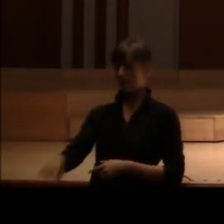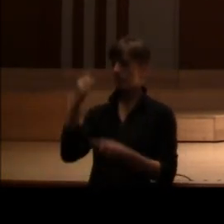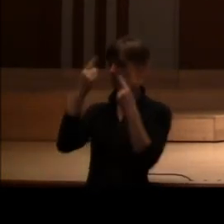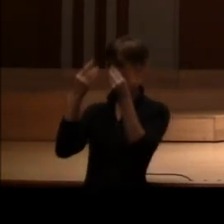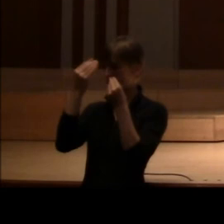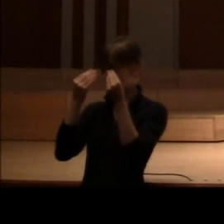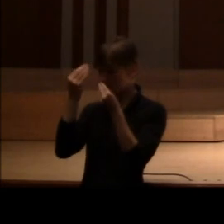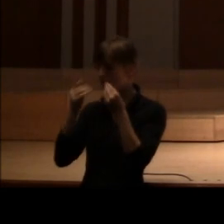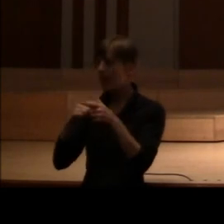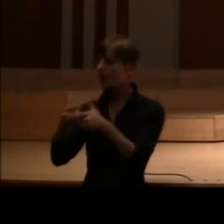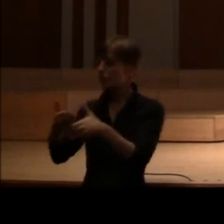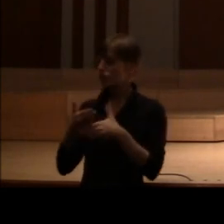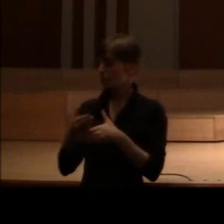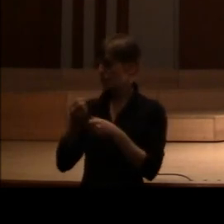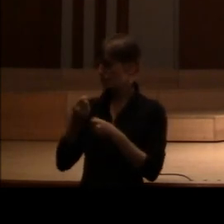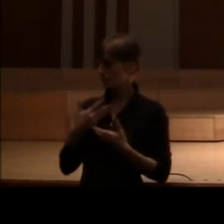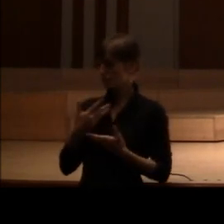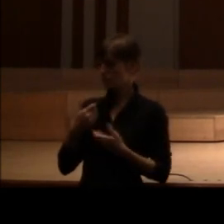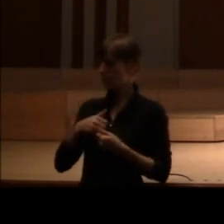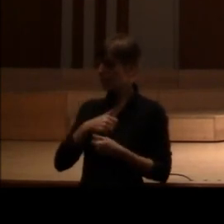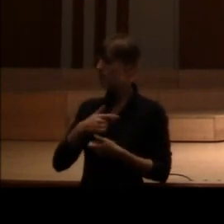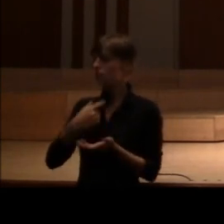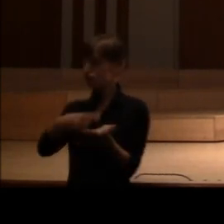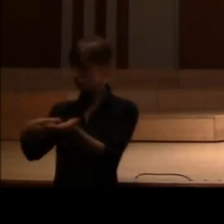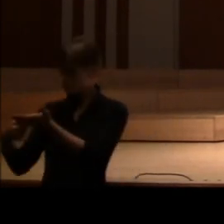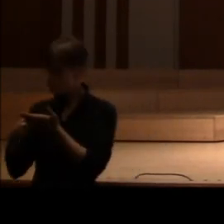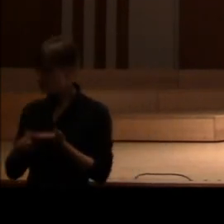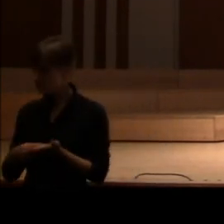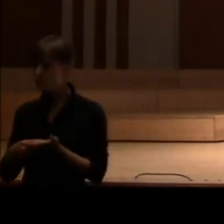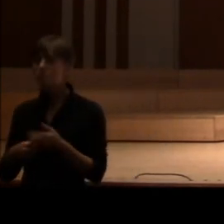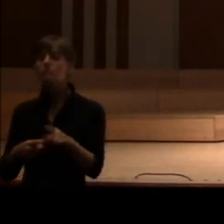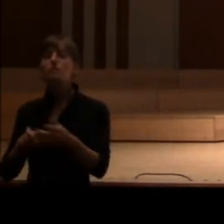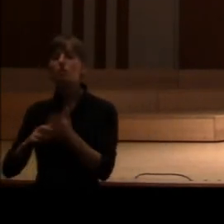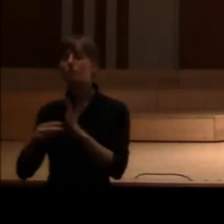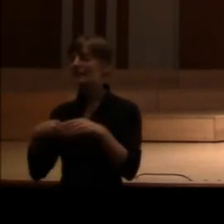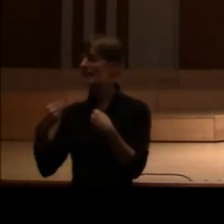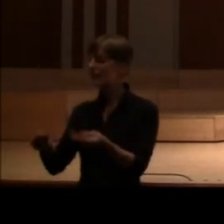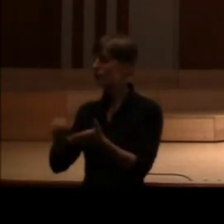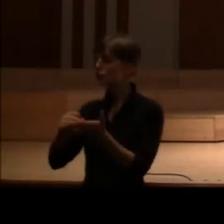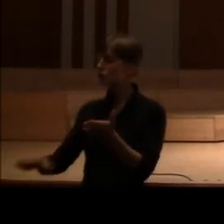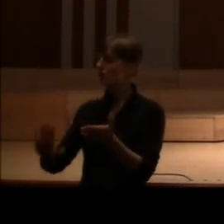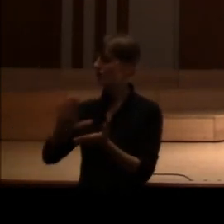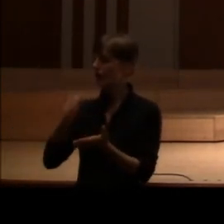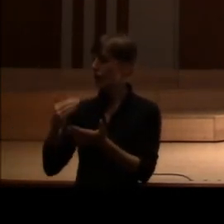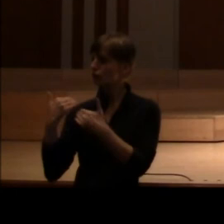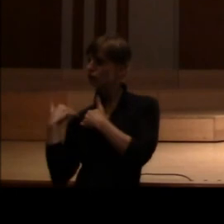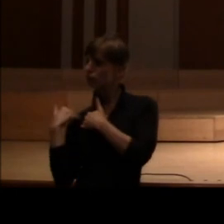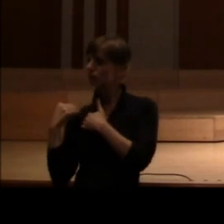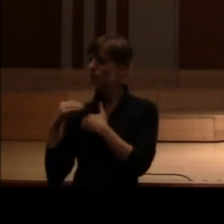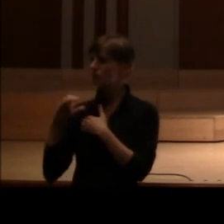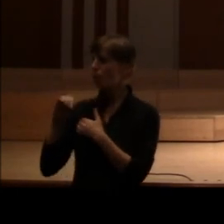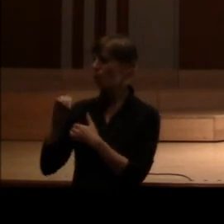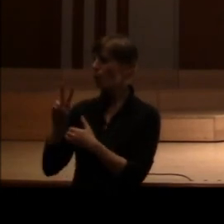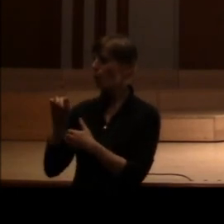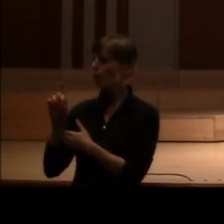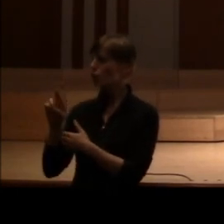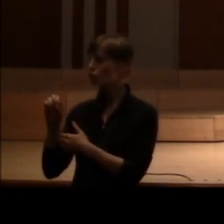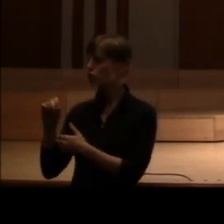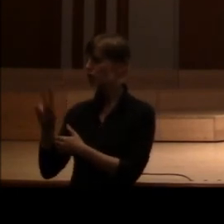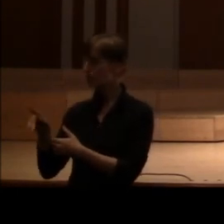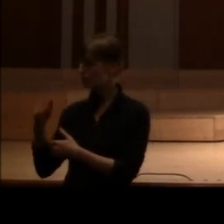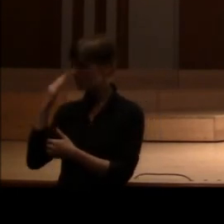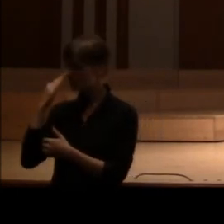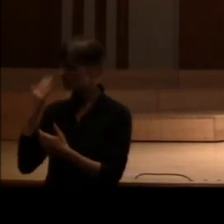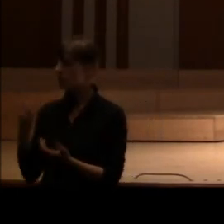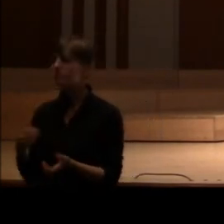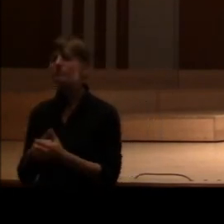tie-in to what they're doing. Giving students ownership? Great. Now, how many of you would say that all of your students